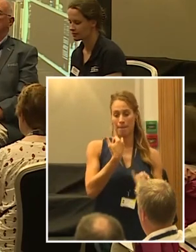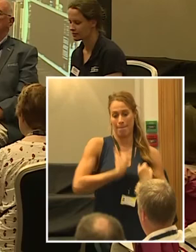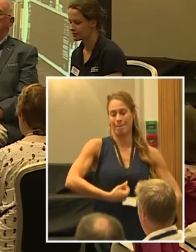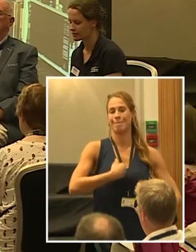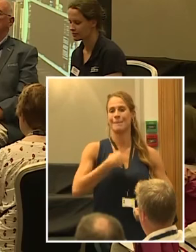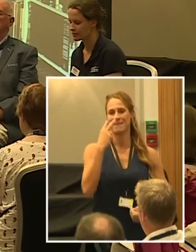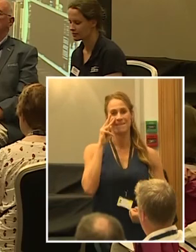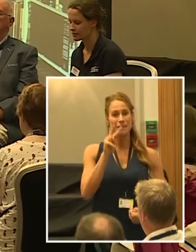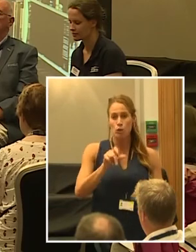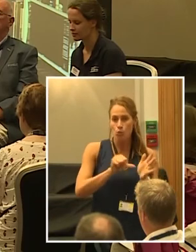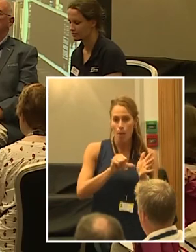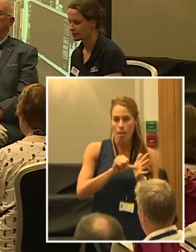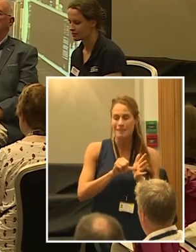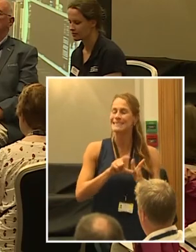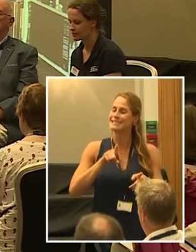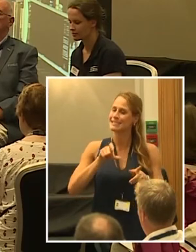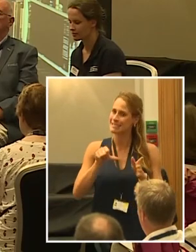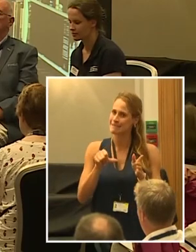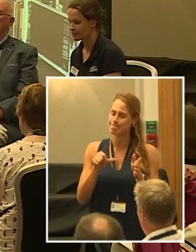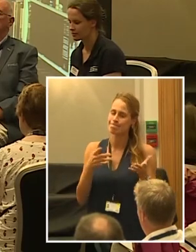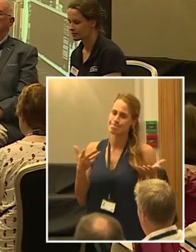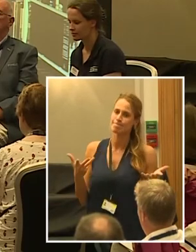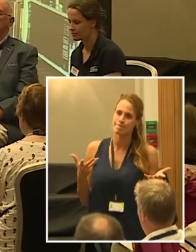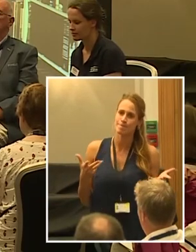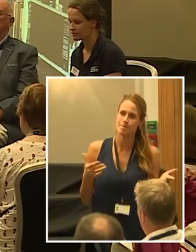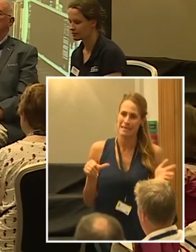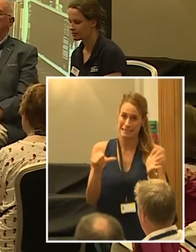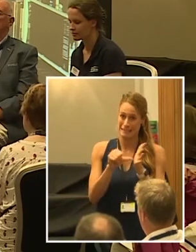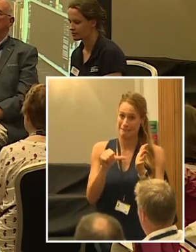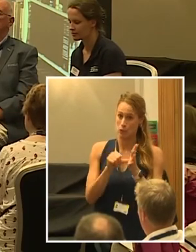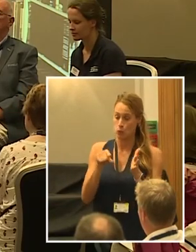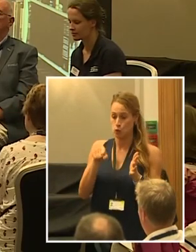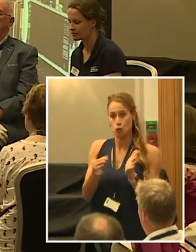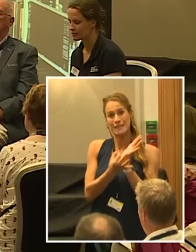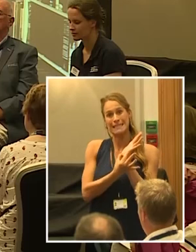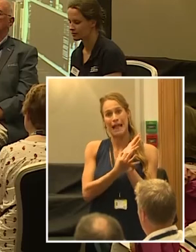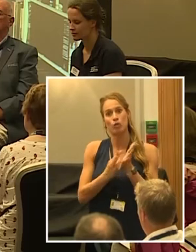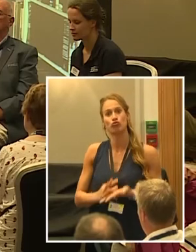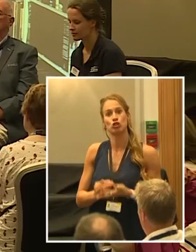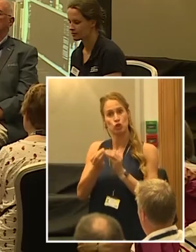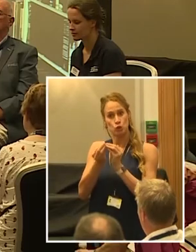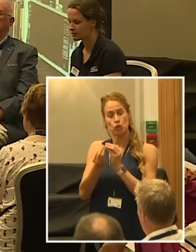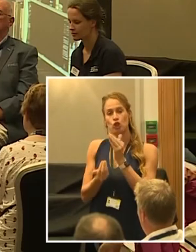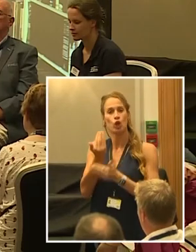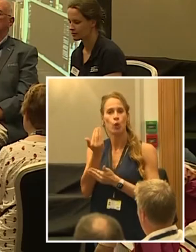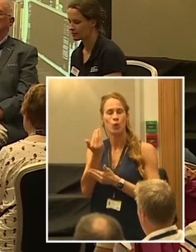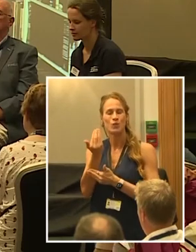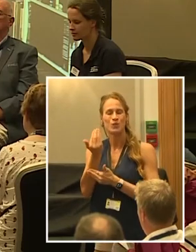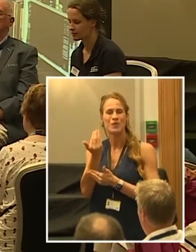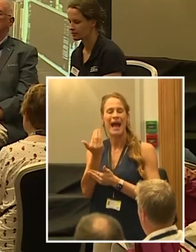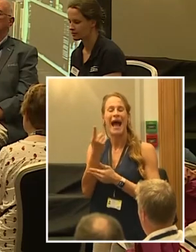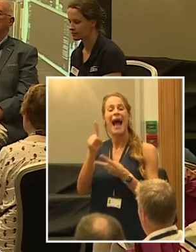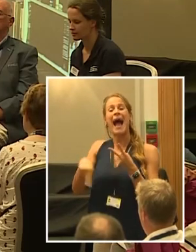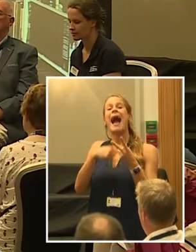It is quite difficult to, first of all, produce those cells in a viable form, and secondly, to get them in